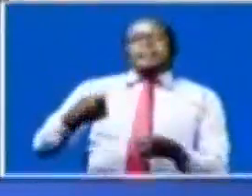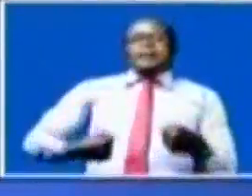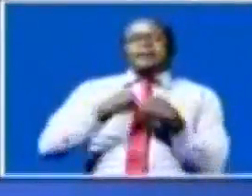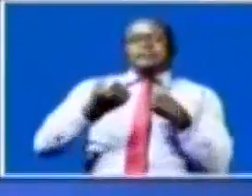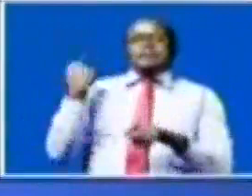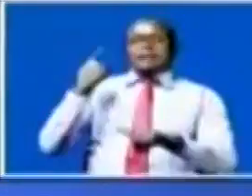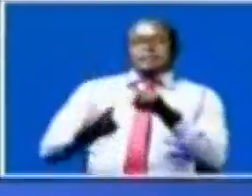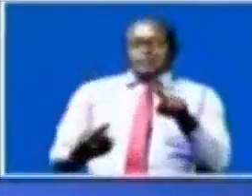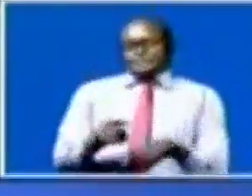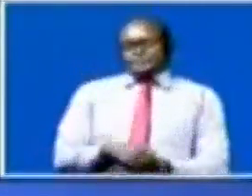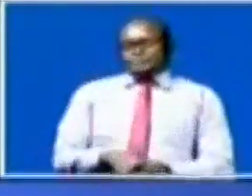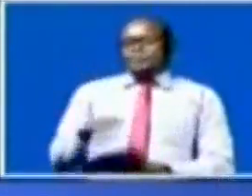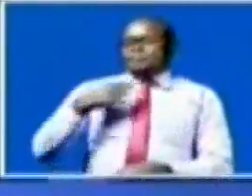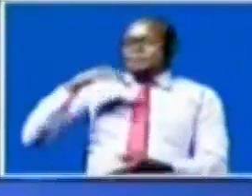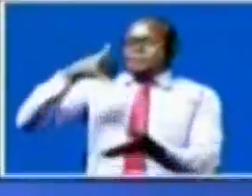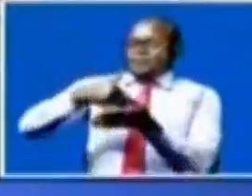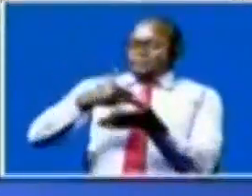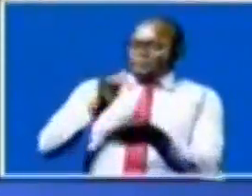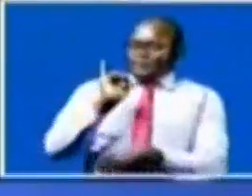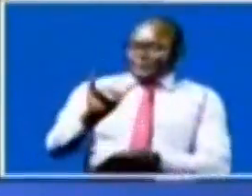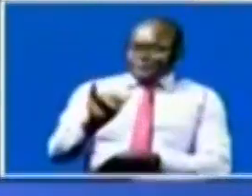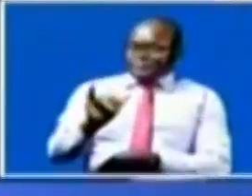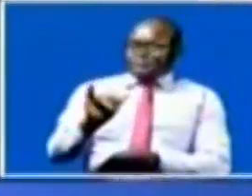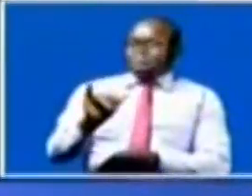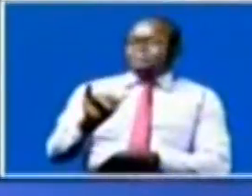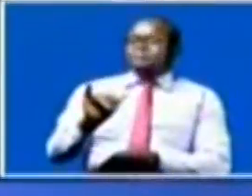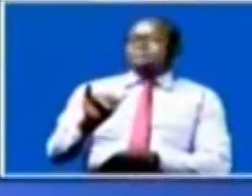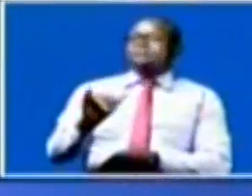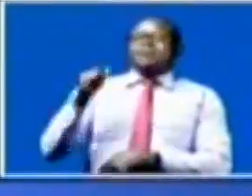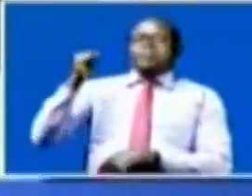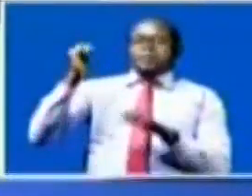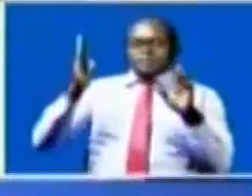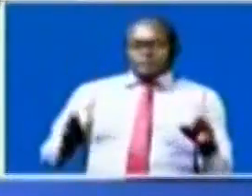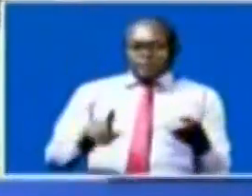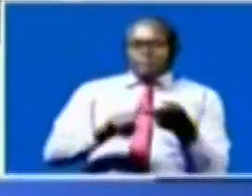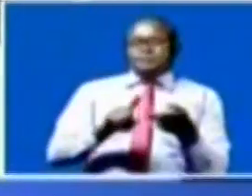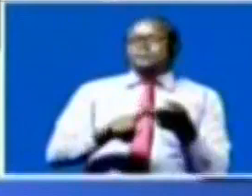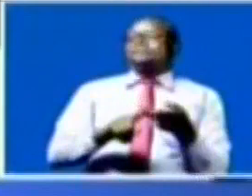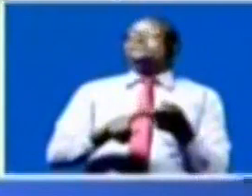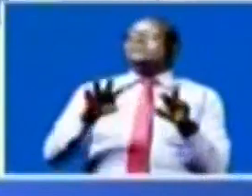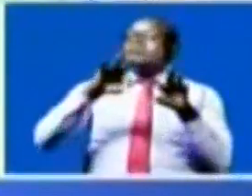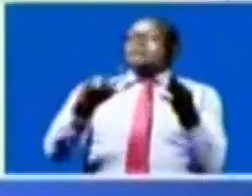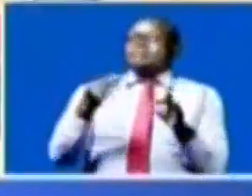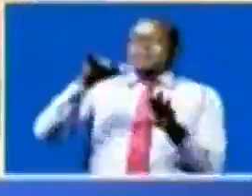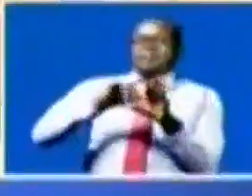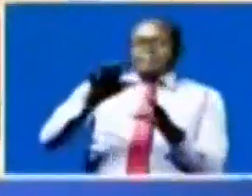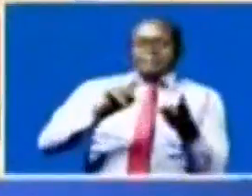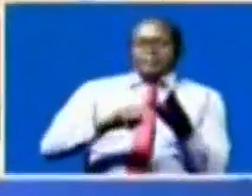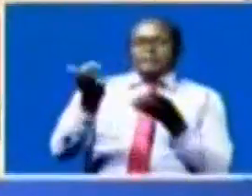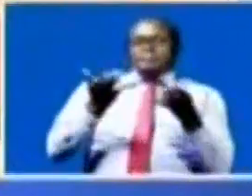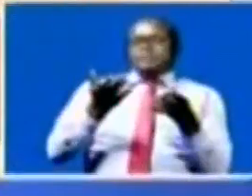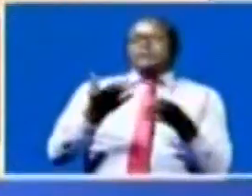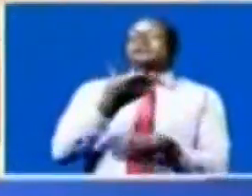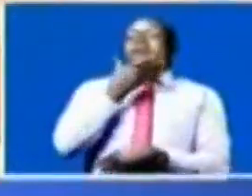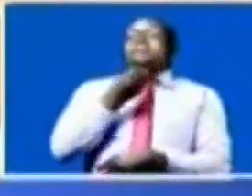last year. Among those who attended the cremation ceremony were politicians, members of the Rai family, and businessman